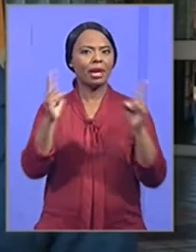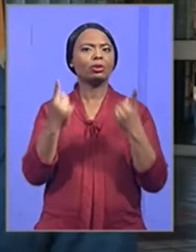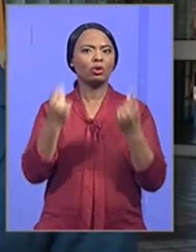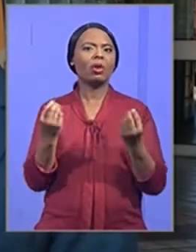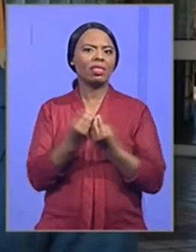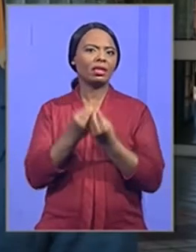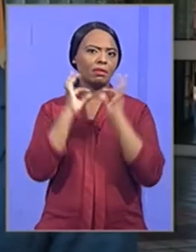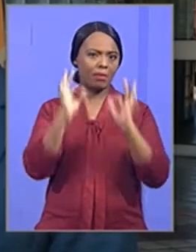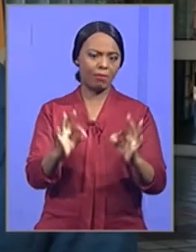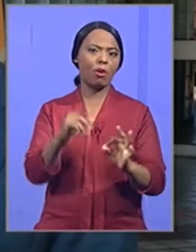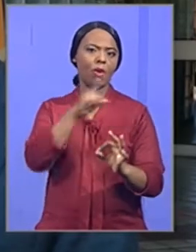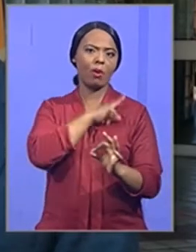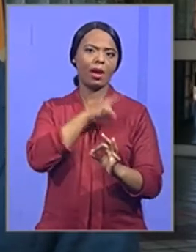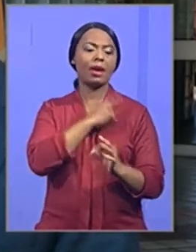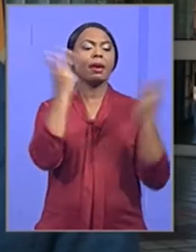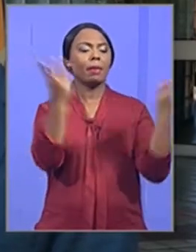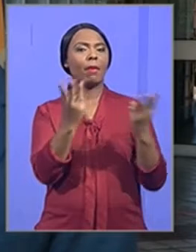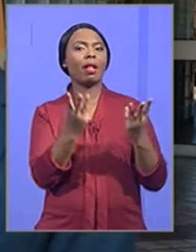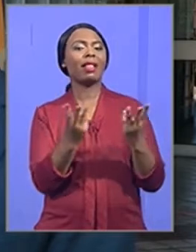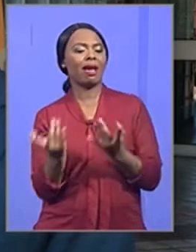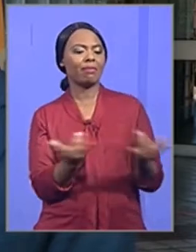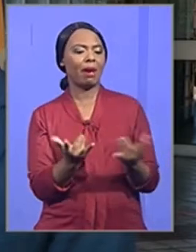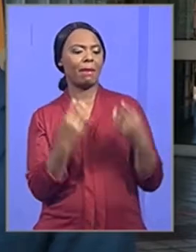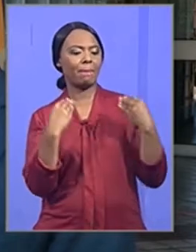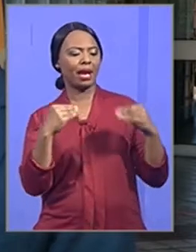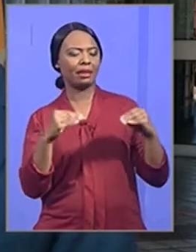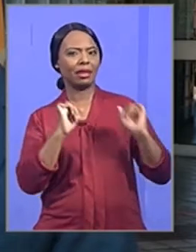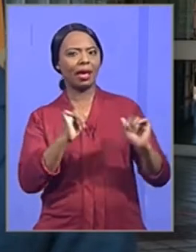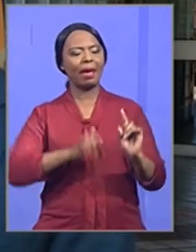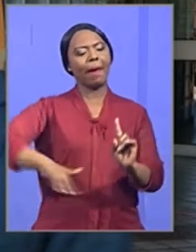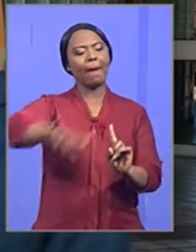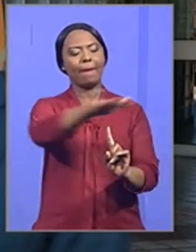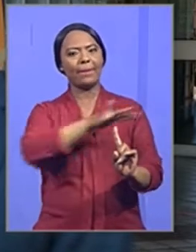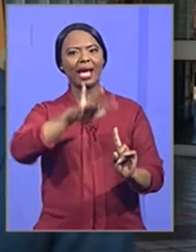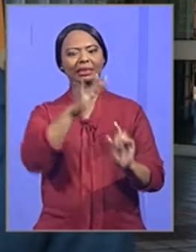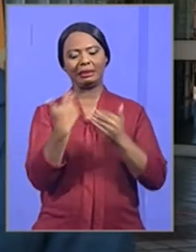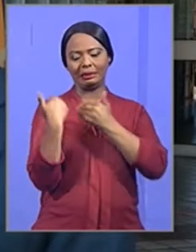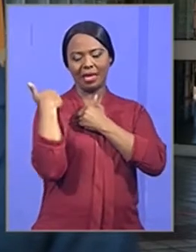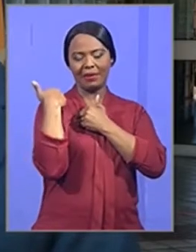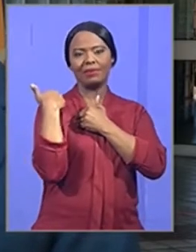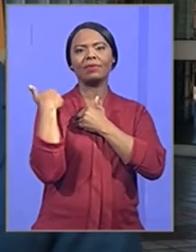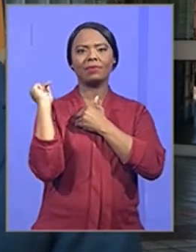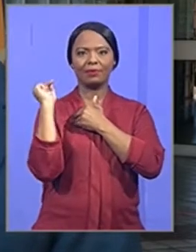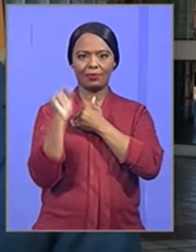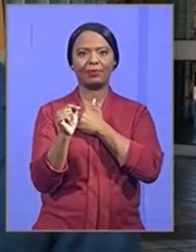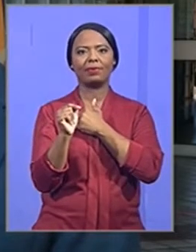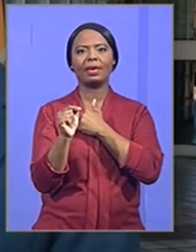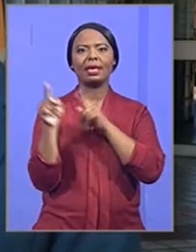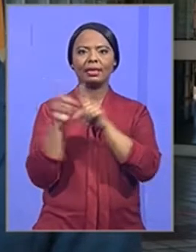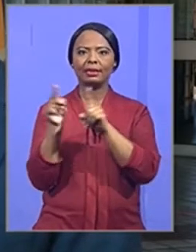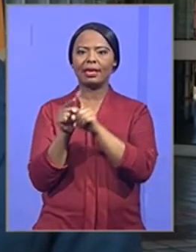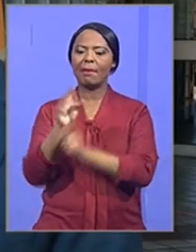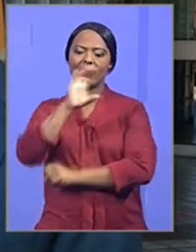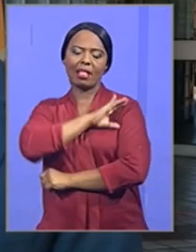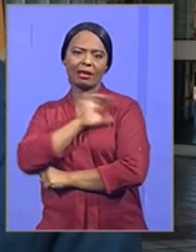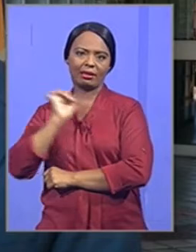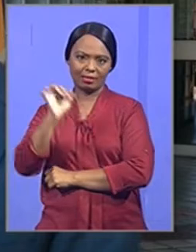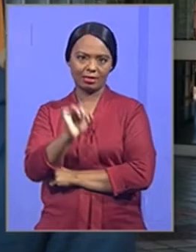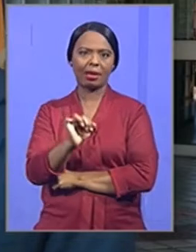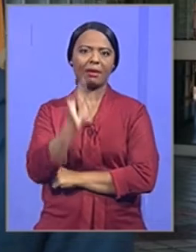People must trade where it's safe for them and their prospective buyers. They must